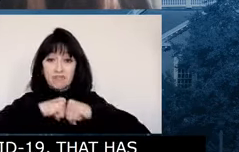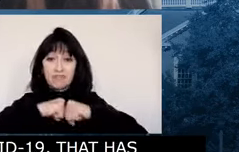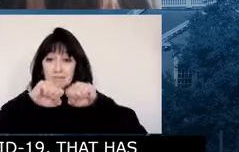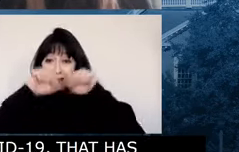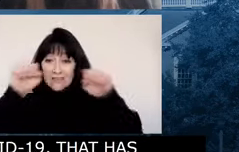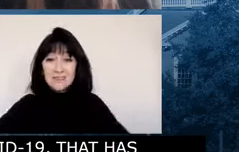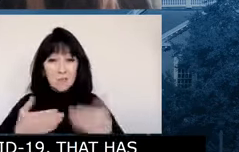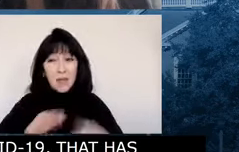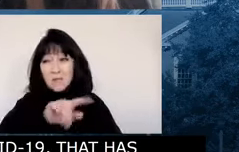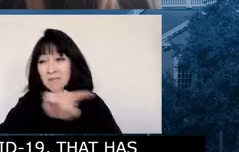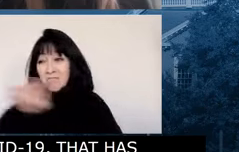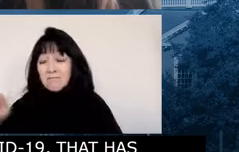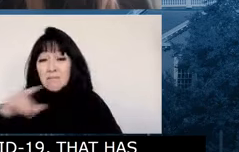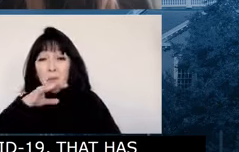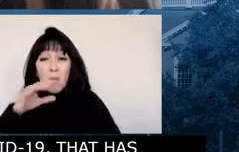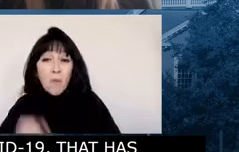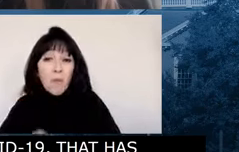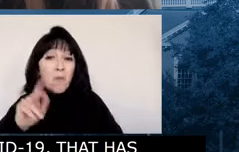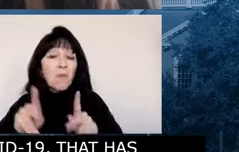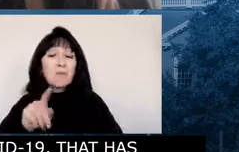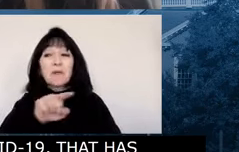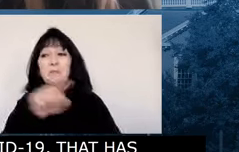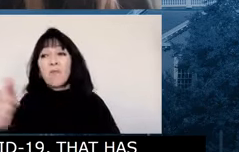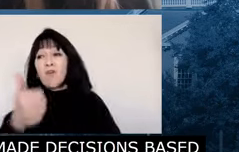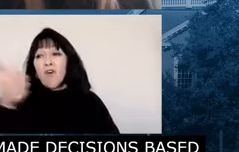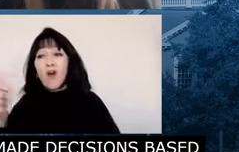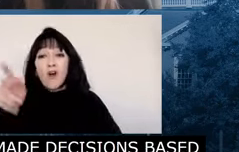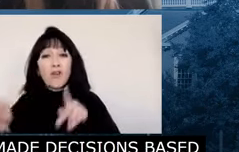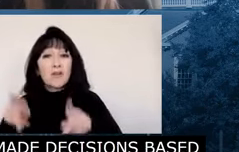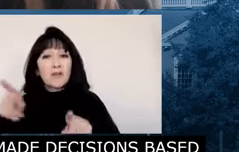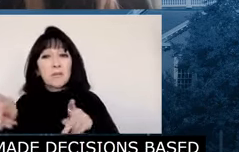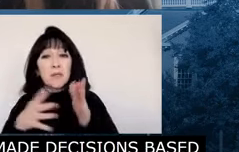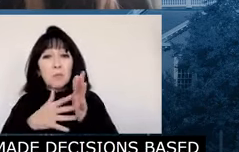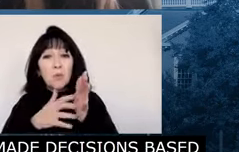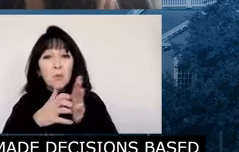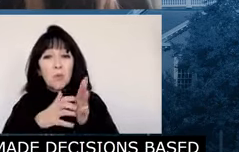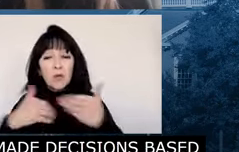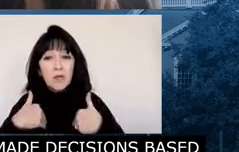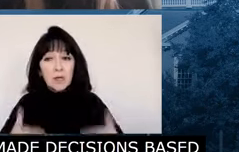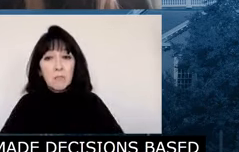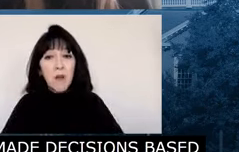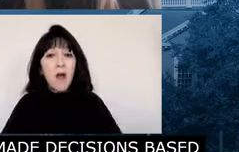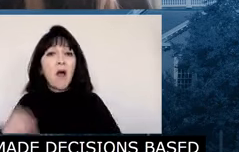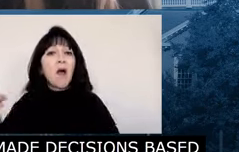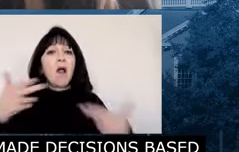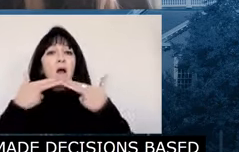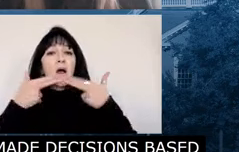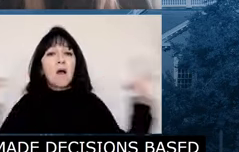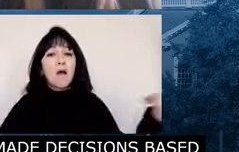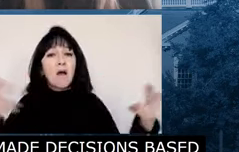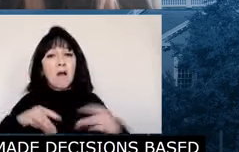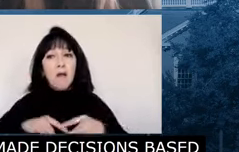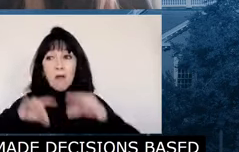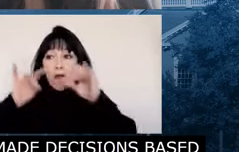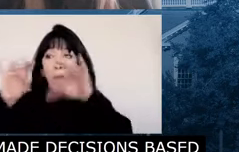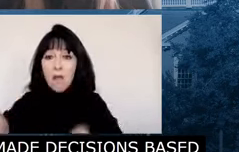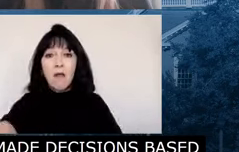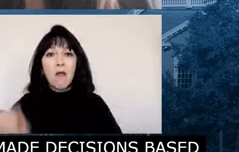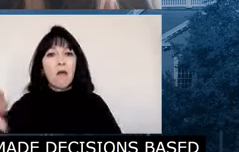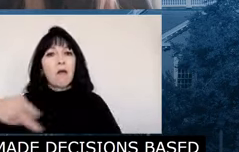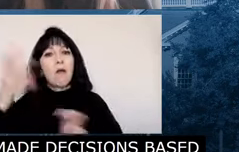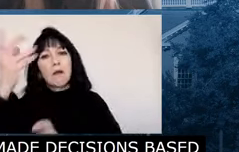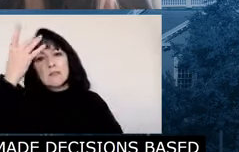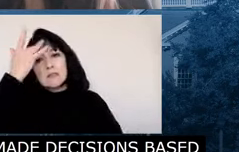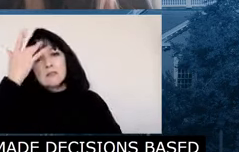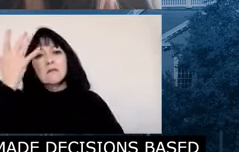on that. I know President Brainerd understands his campuses, the needs of his employees and